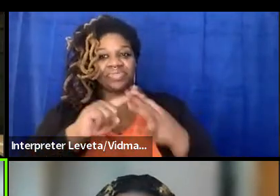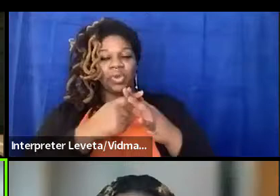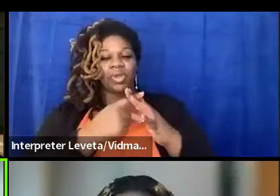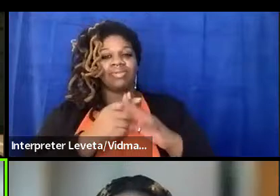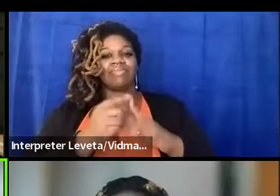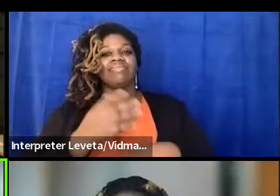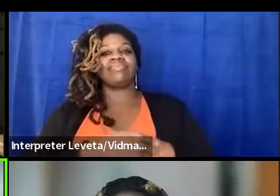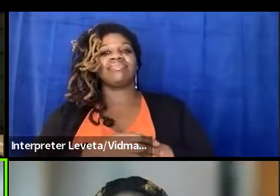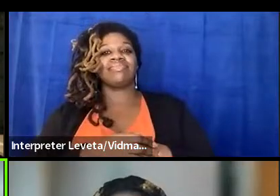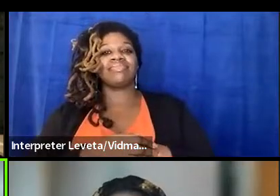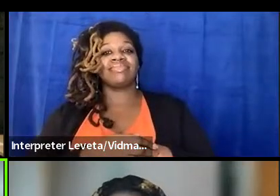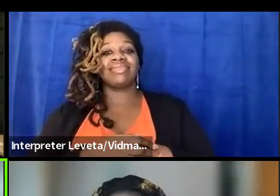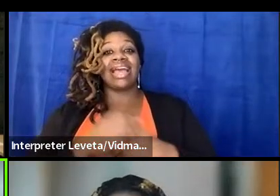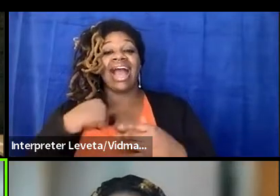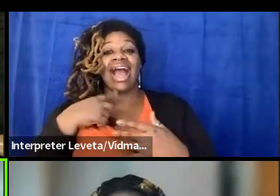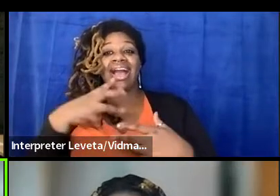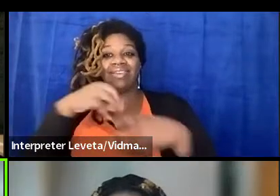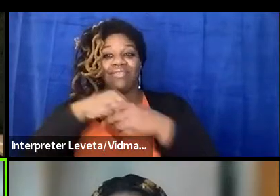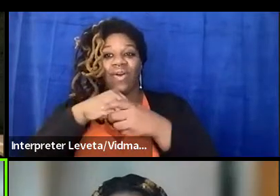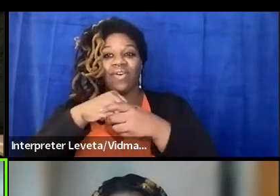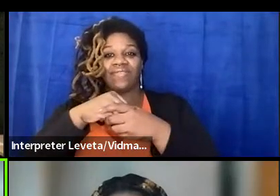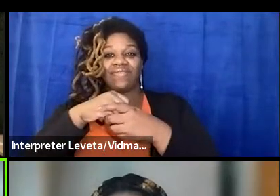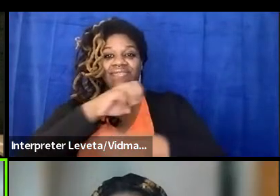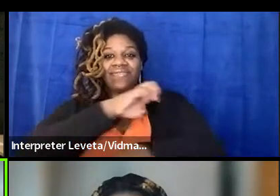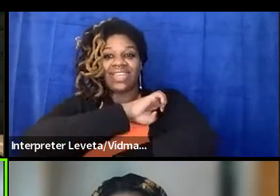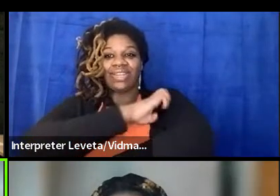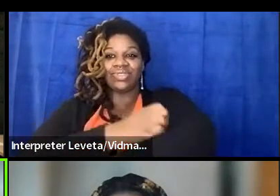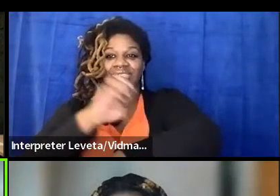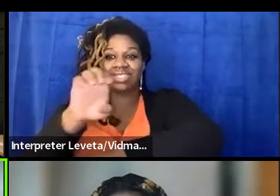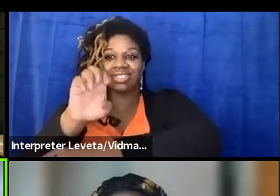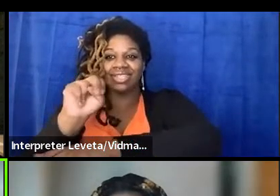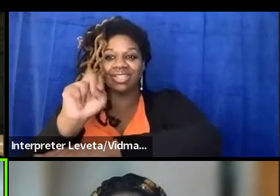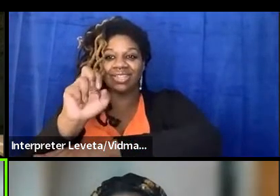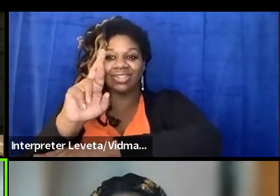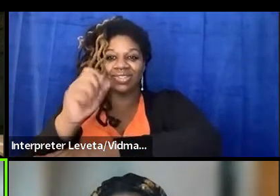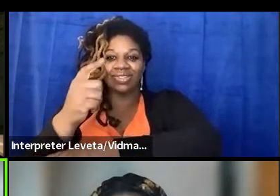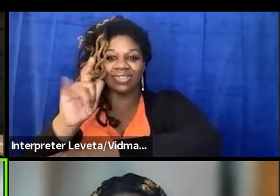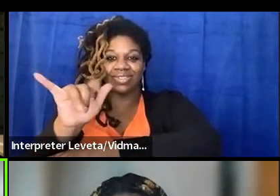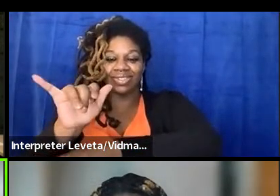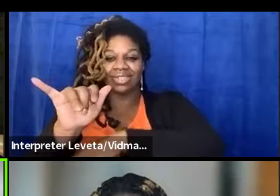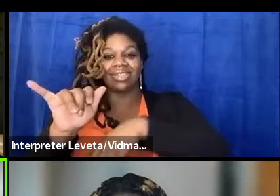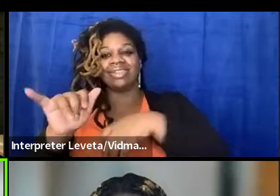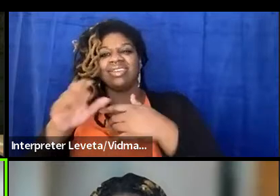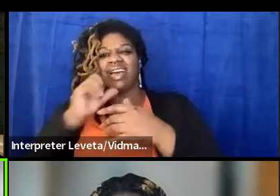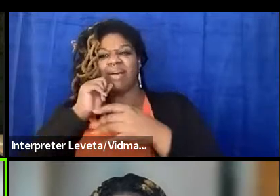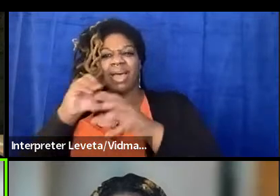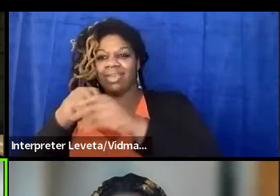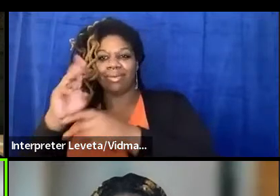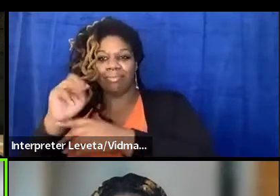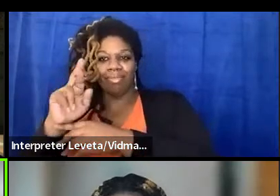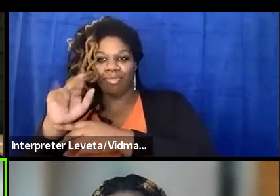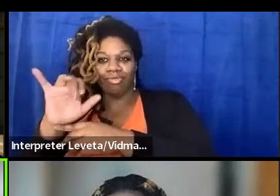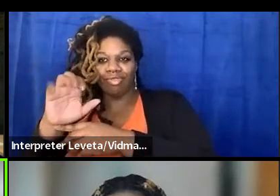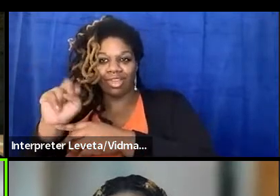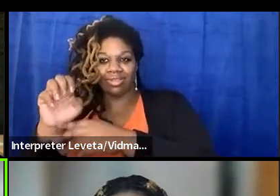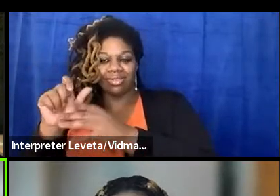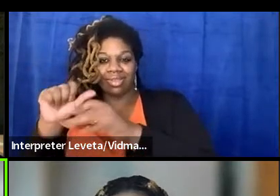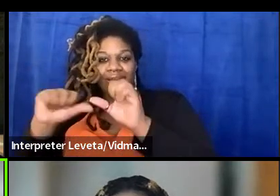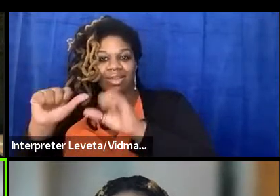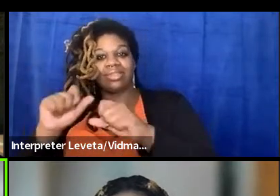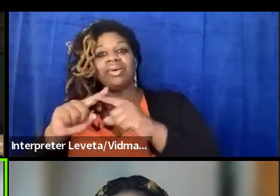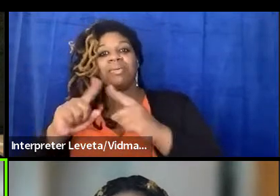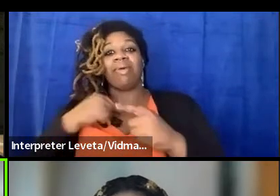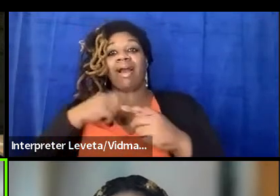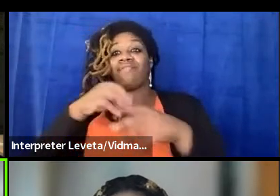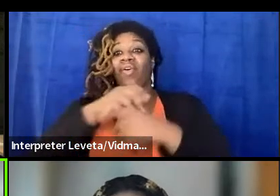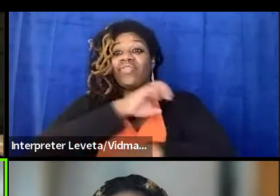into energy. I'm not unfortunately not in the marine sciences, but I got into energy because I was looking for a